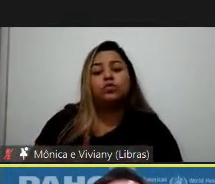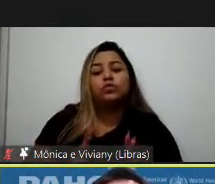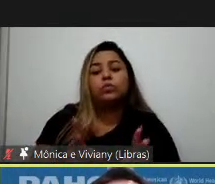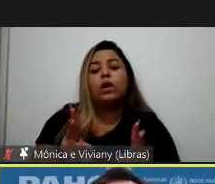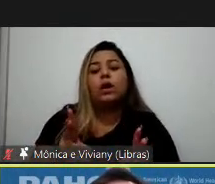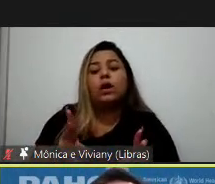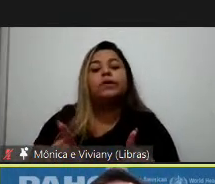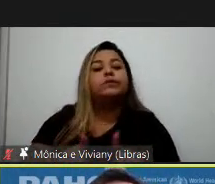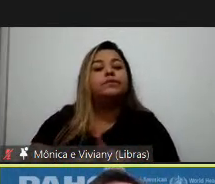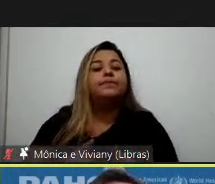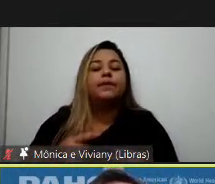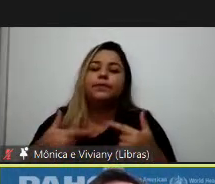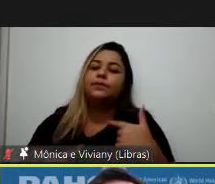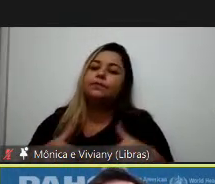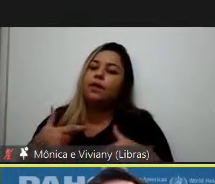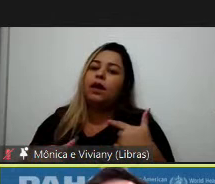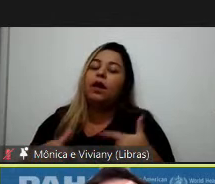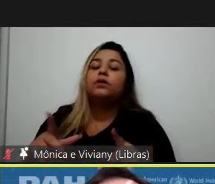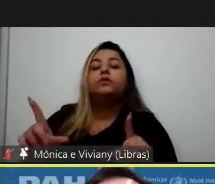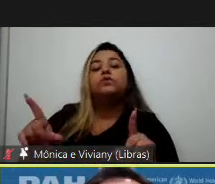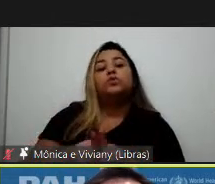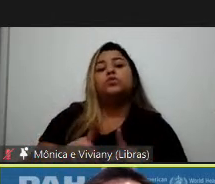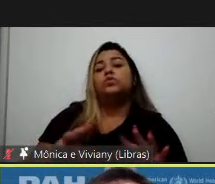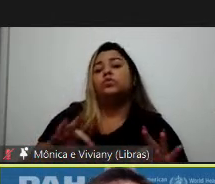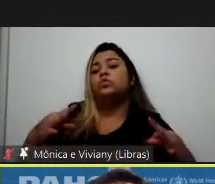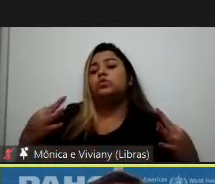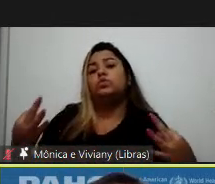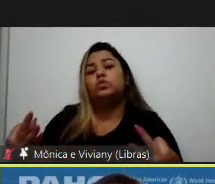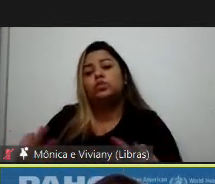to give a follow-up to these services of